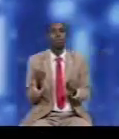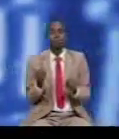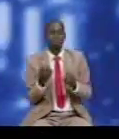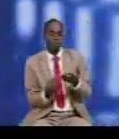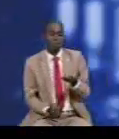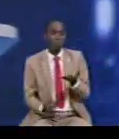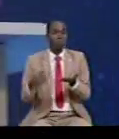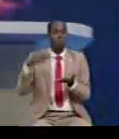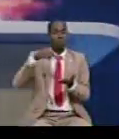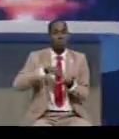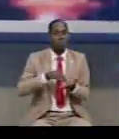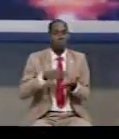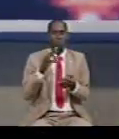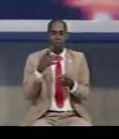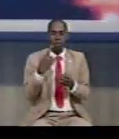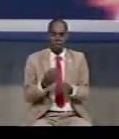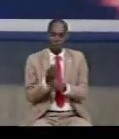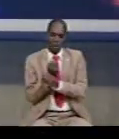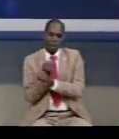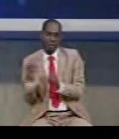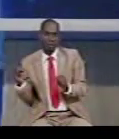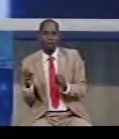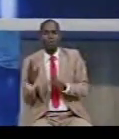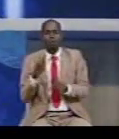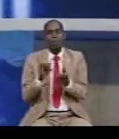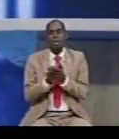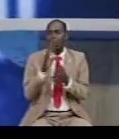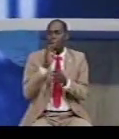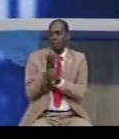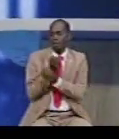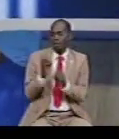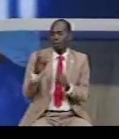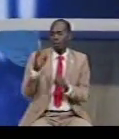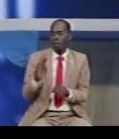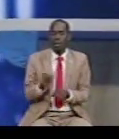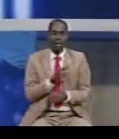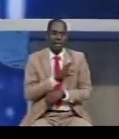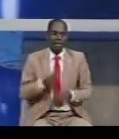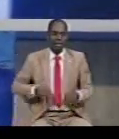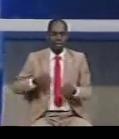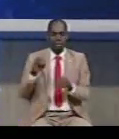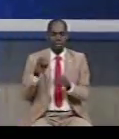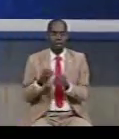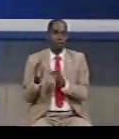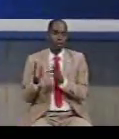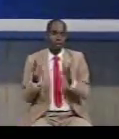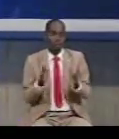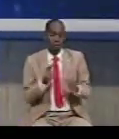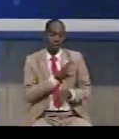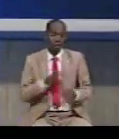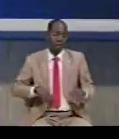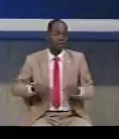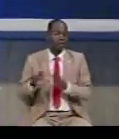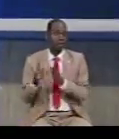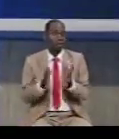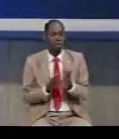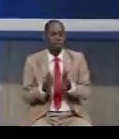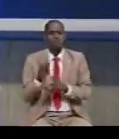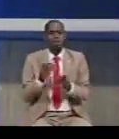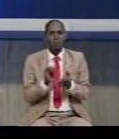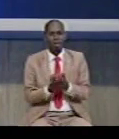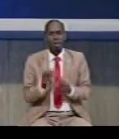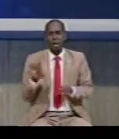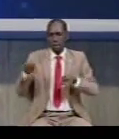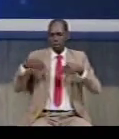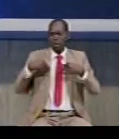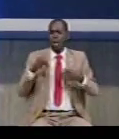the just, those who are justified by faith in Christ, those who say, I am guilty, I know my sin, I